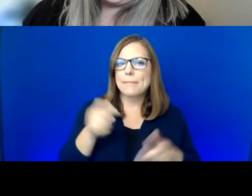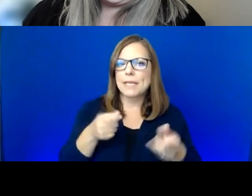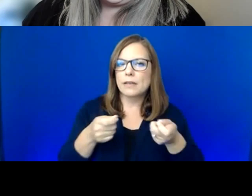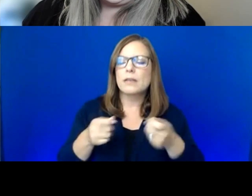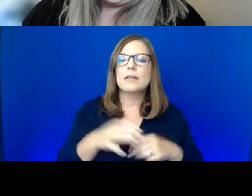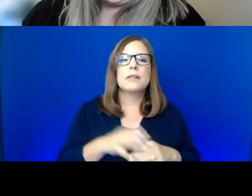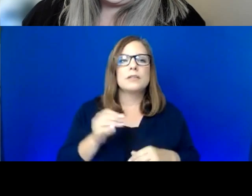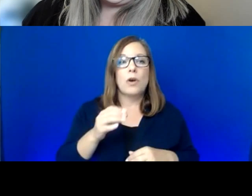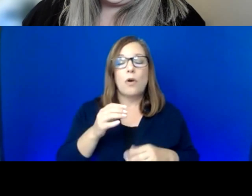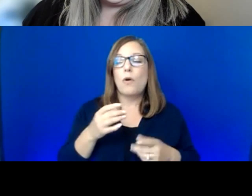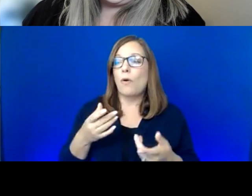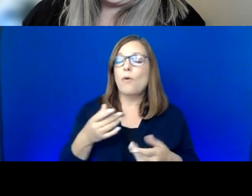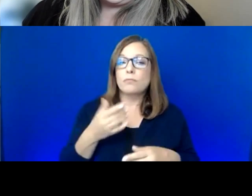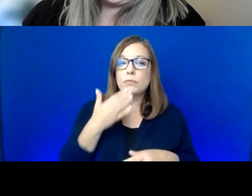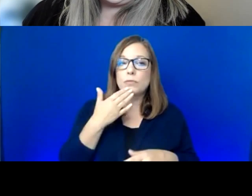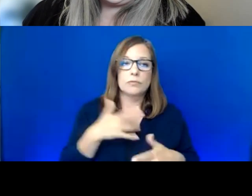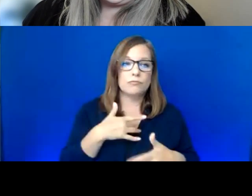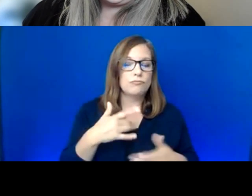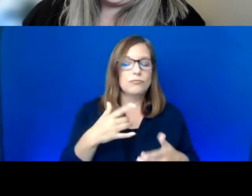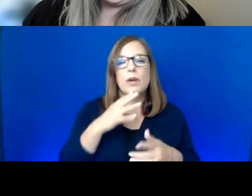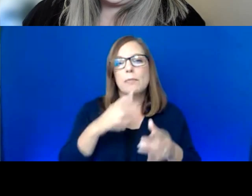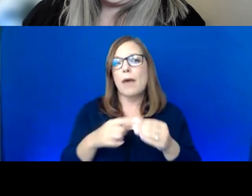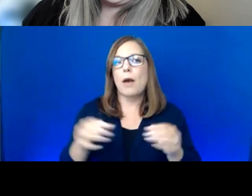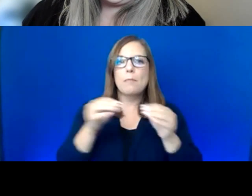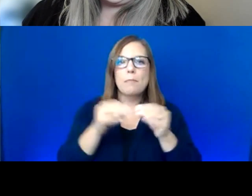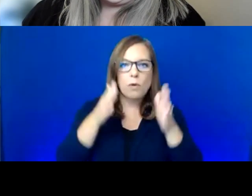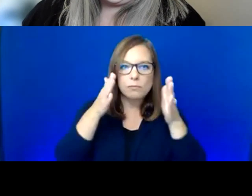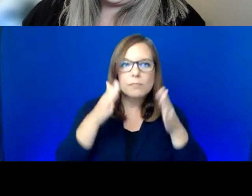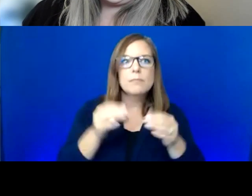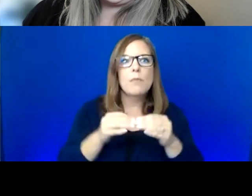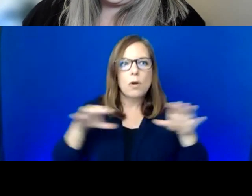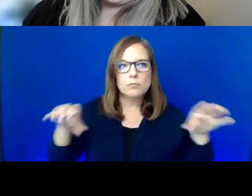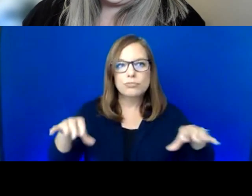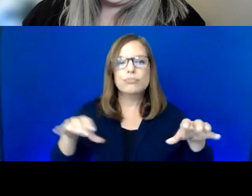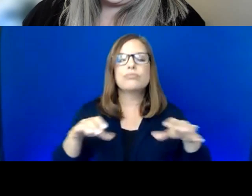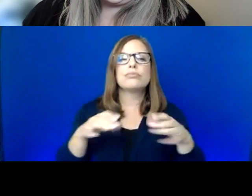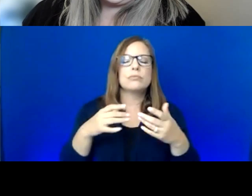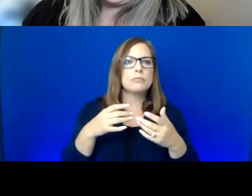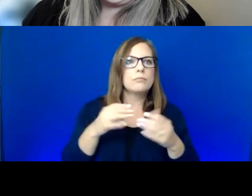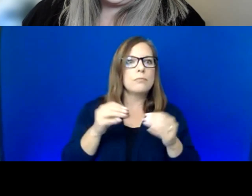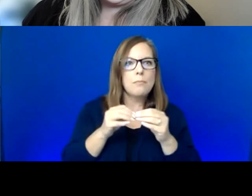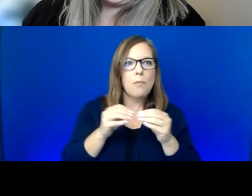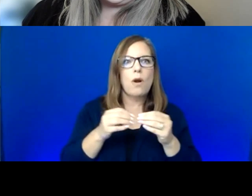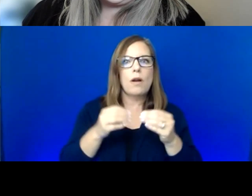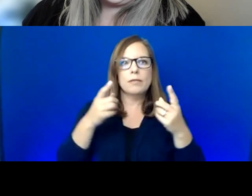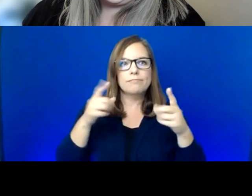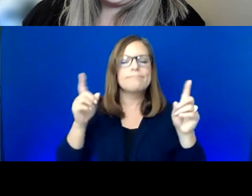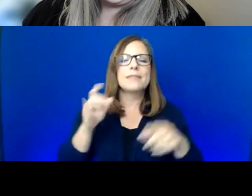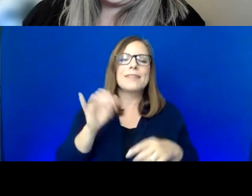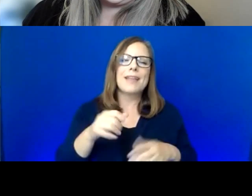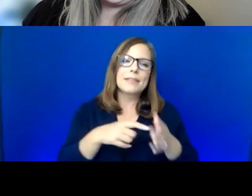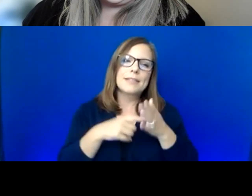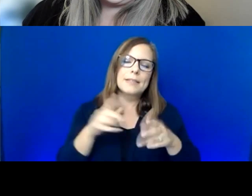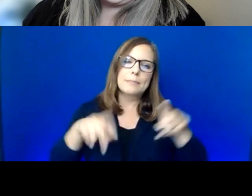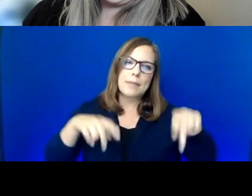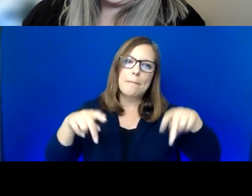care coordination, more accountability, more outcomes, that takes people and that takes systems and that takes resources. So resources